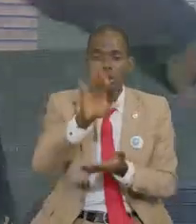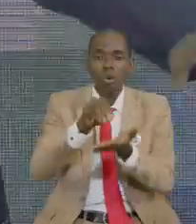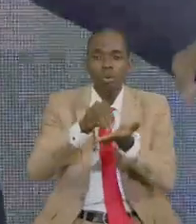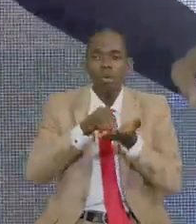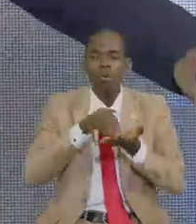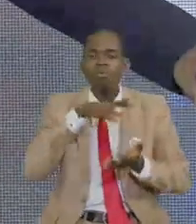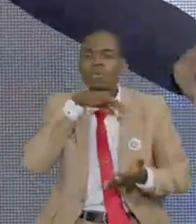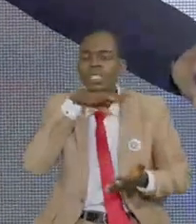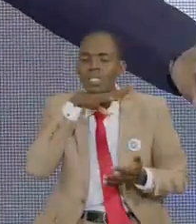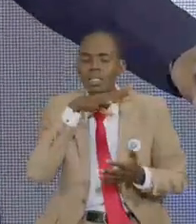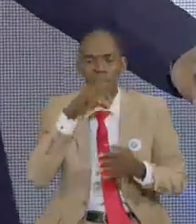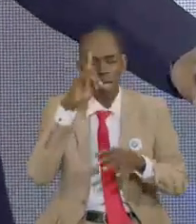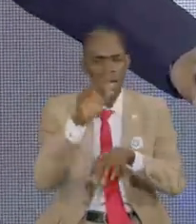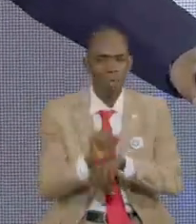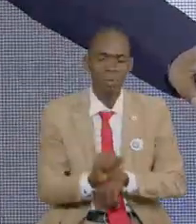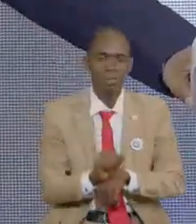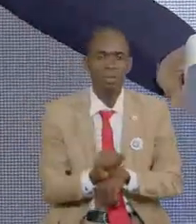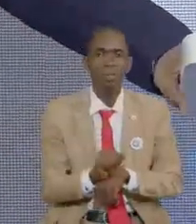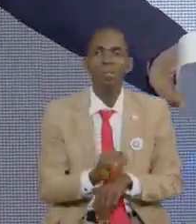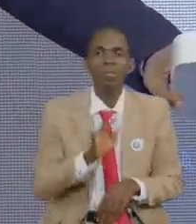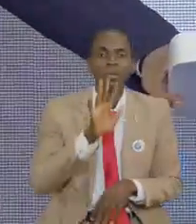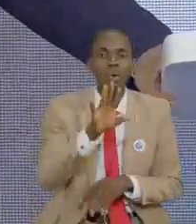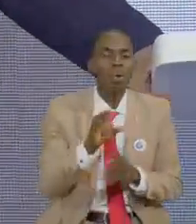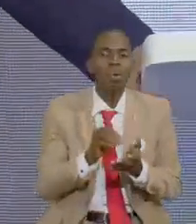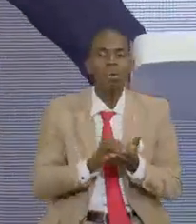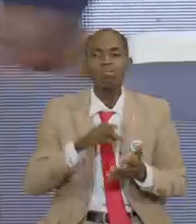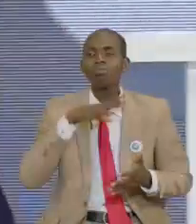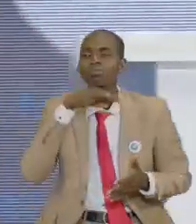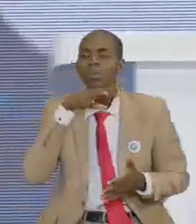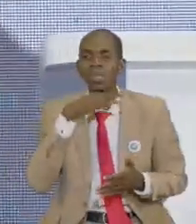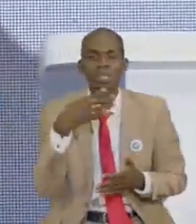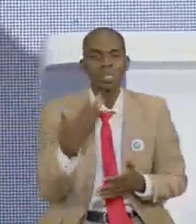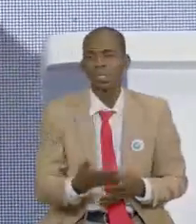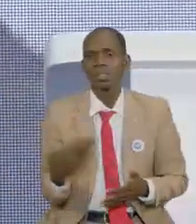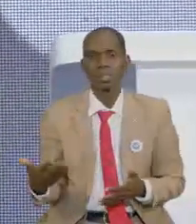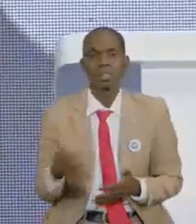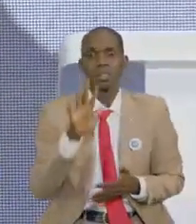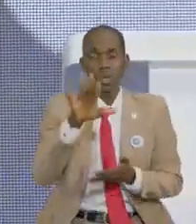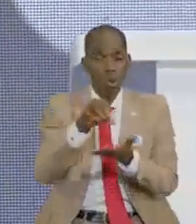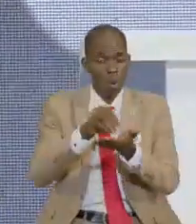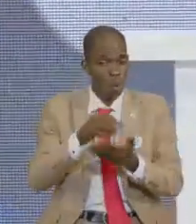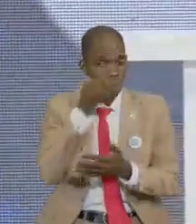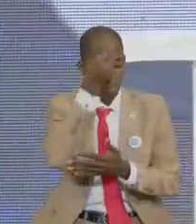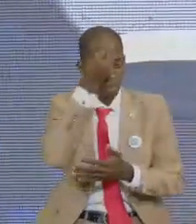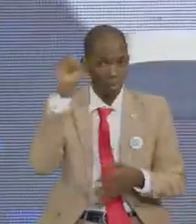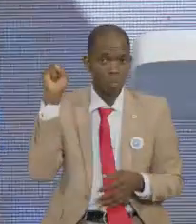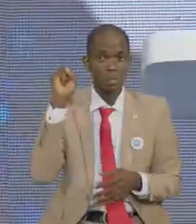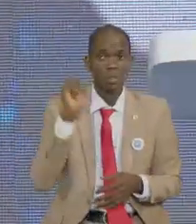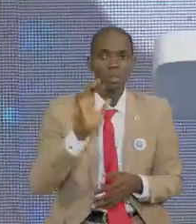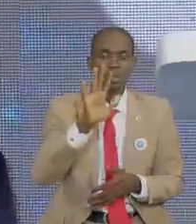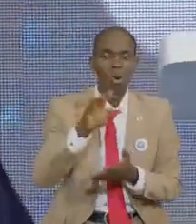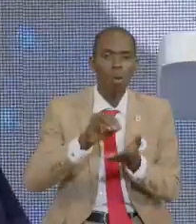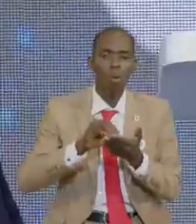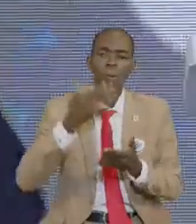Your own dirty habit, your own defilement, your own disobedience, your own